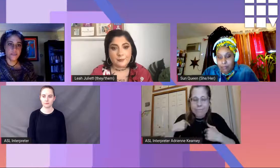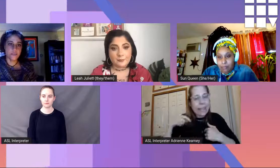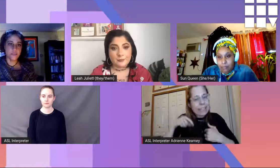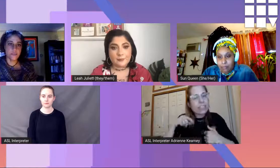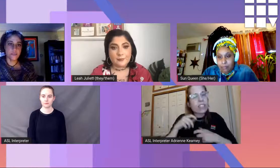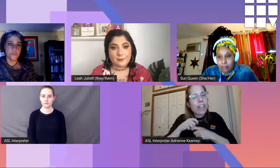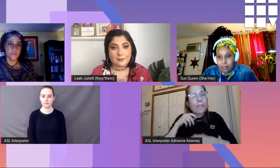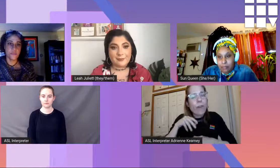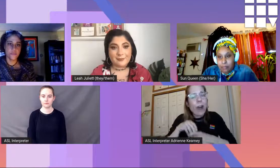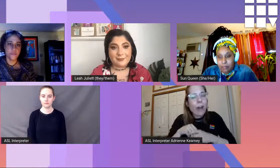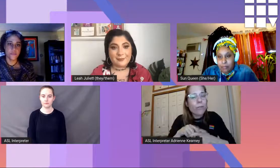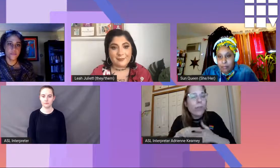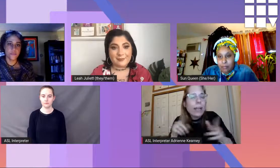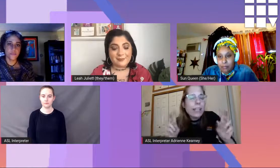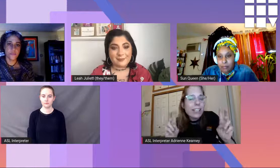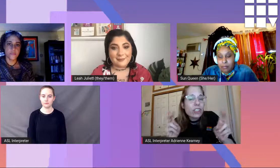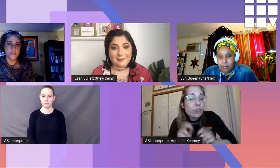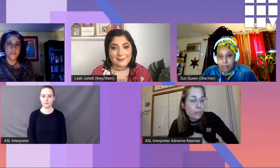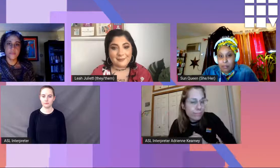activism?